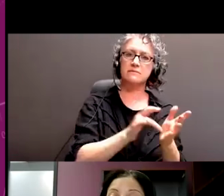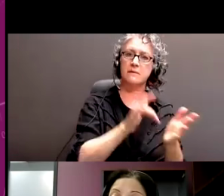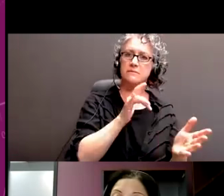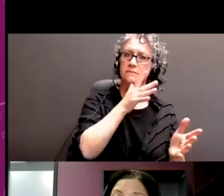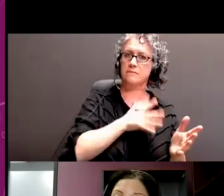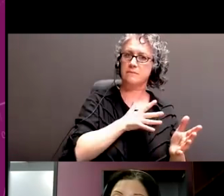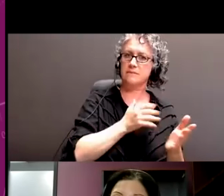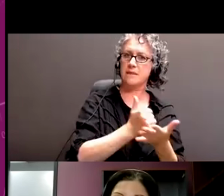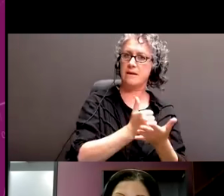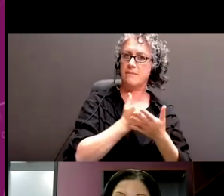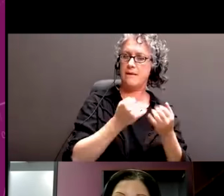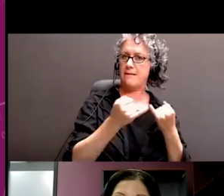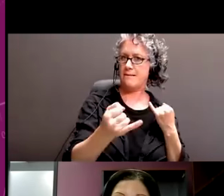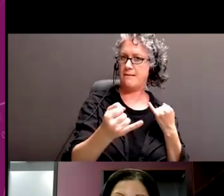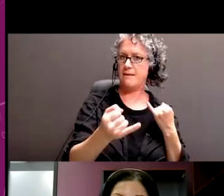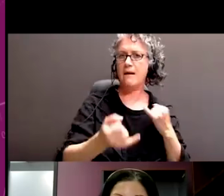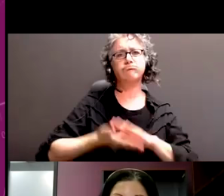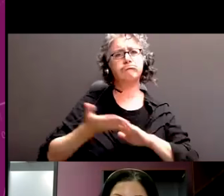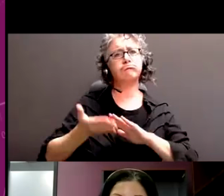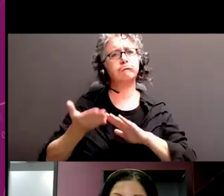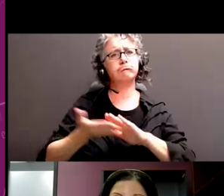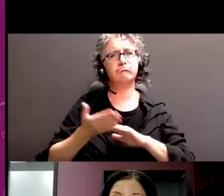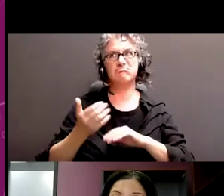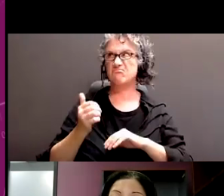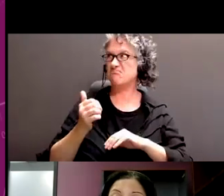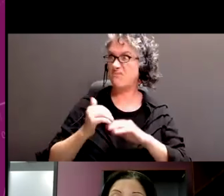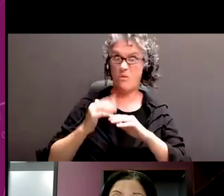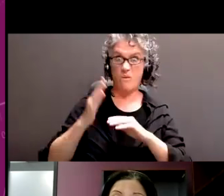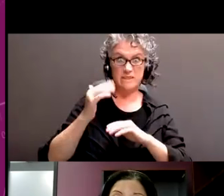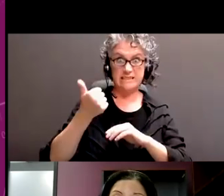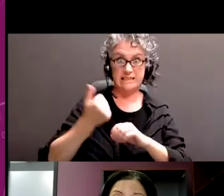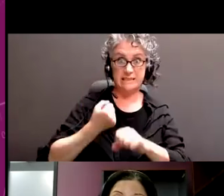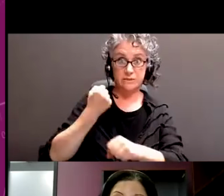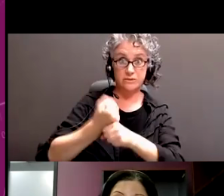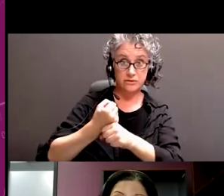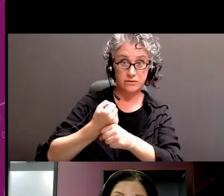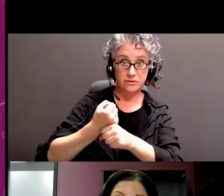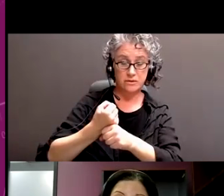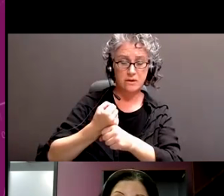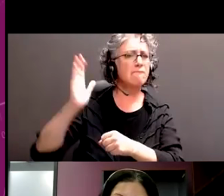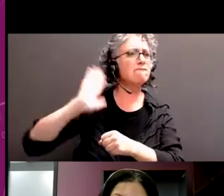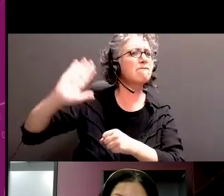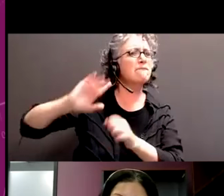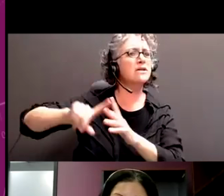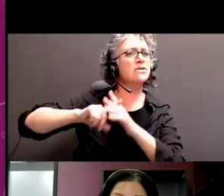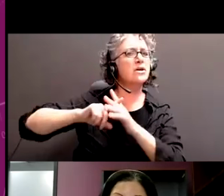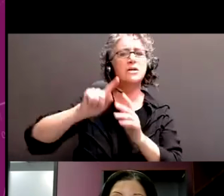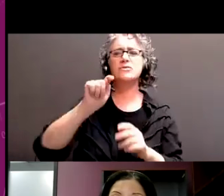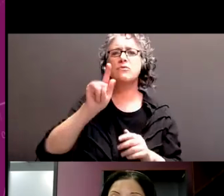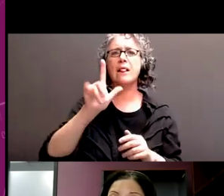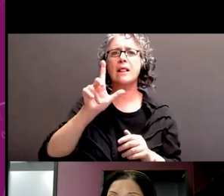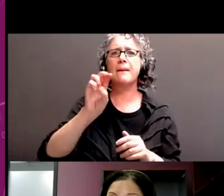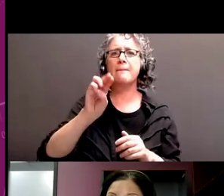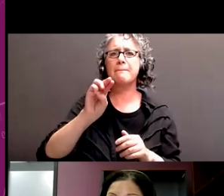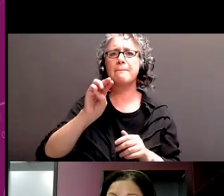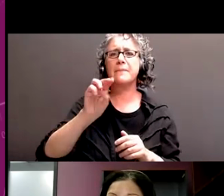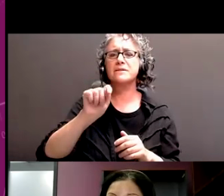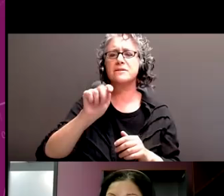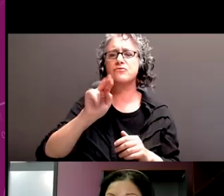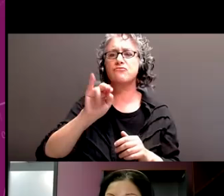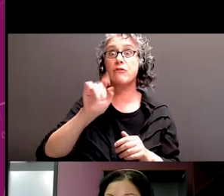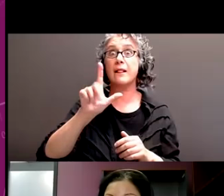and it's been in operation for over 10 years. Originally, it started as a Trillium grant and was a